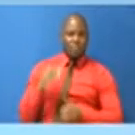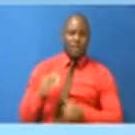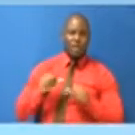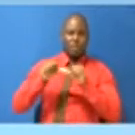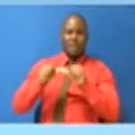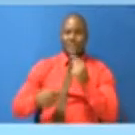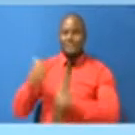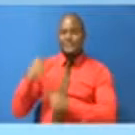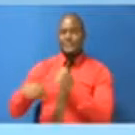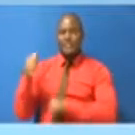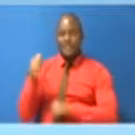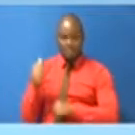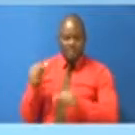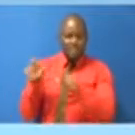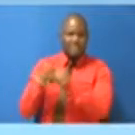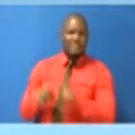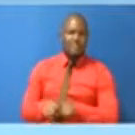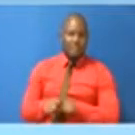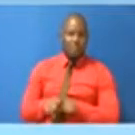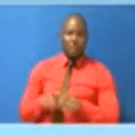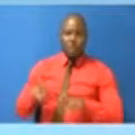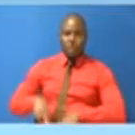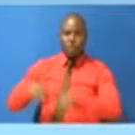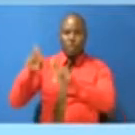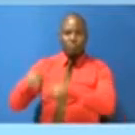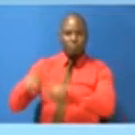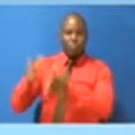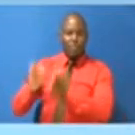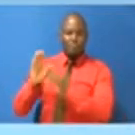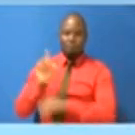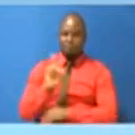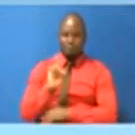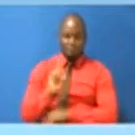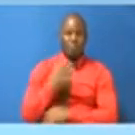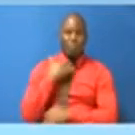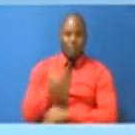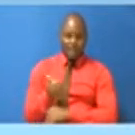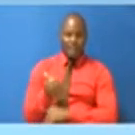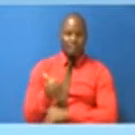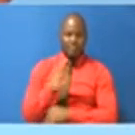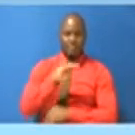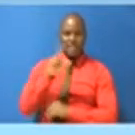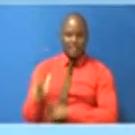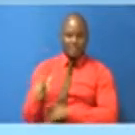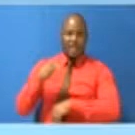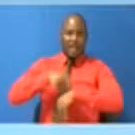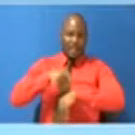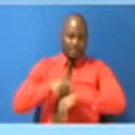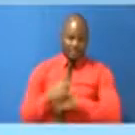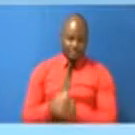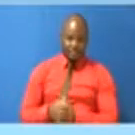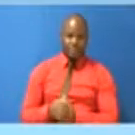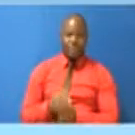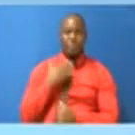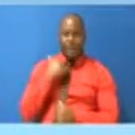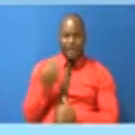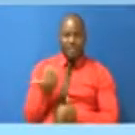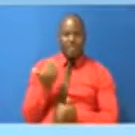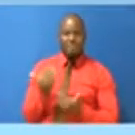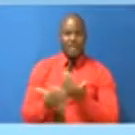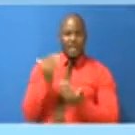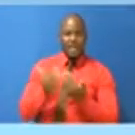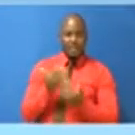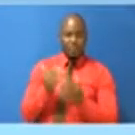continue selling like on the road on the roadsides they want their bills on time and they want to be